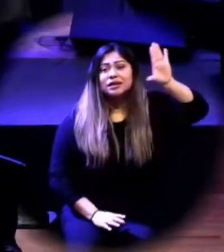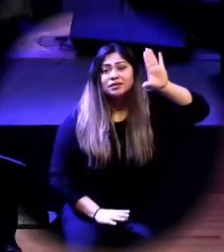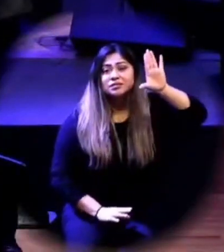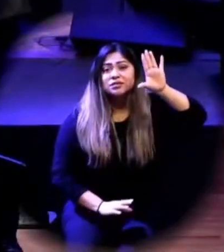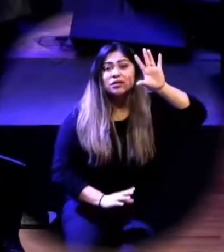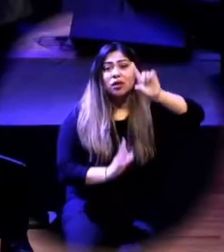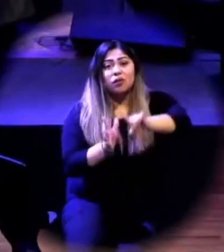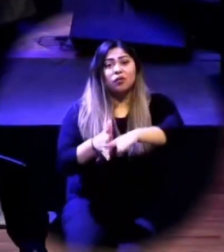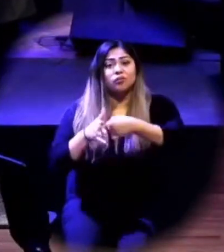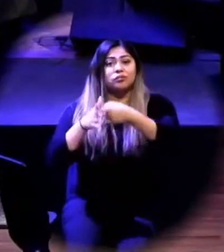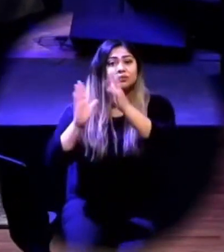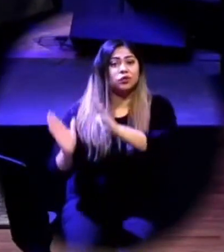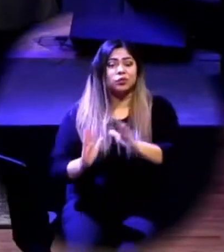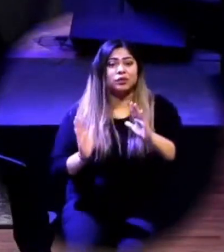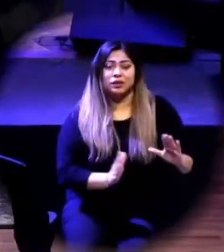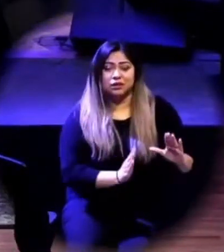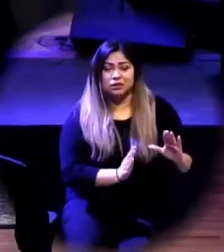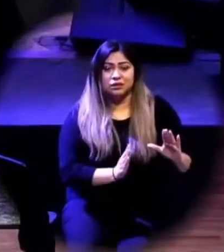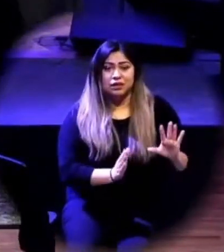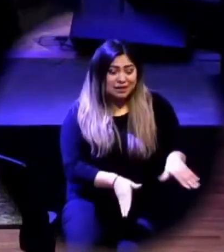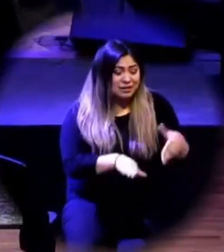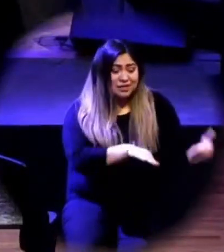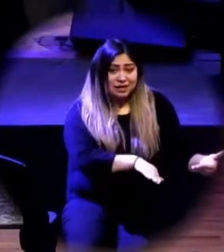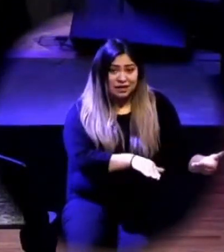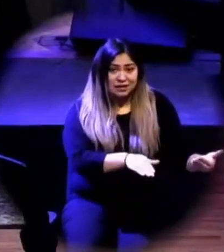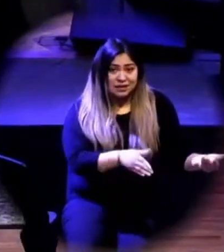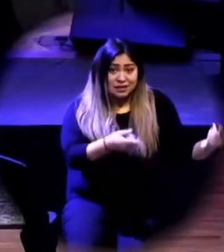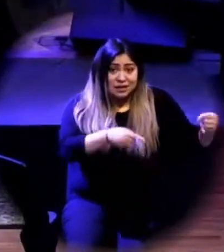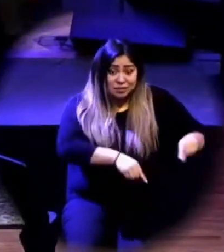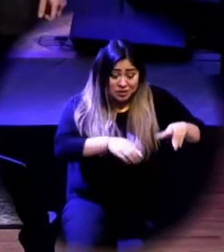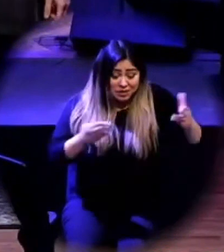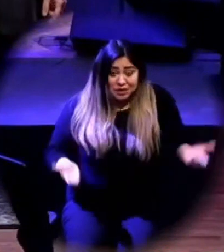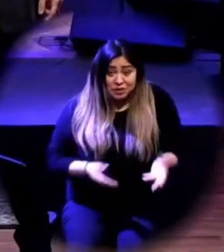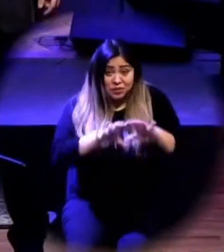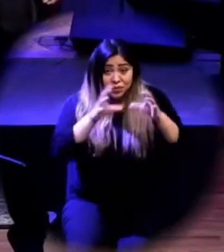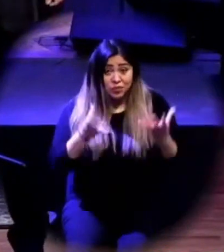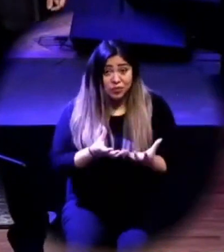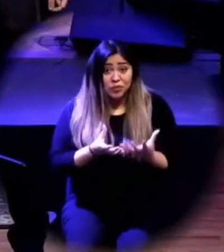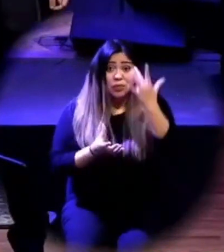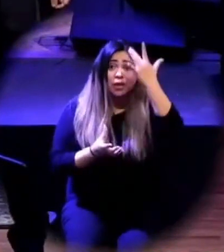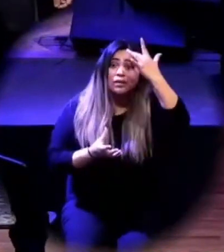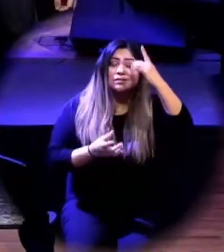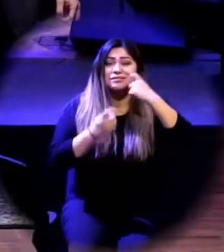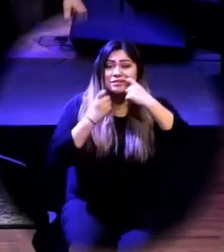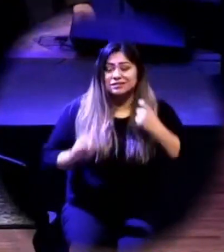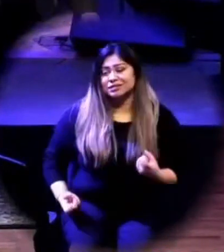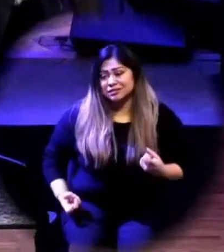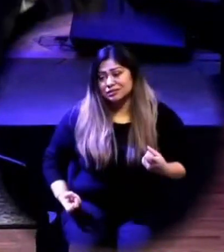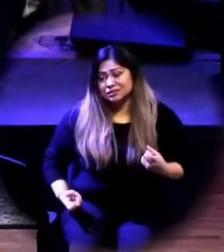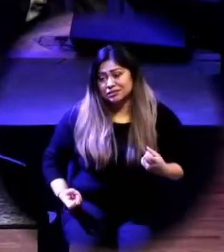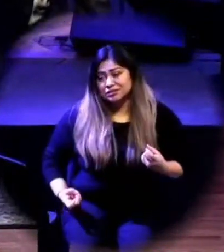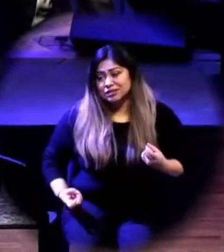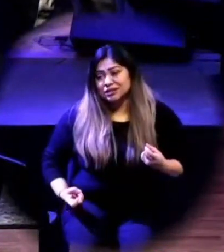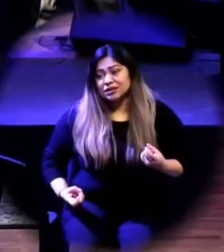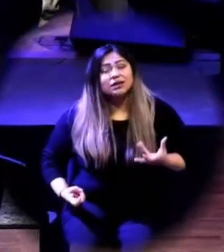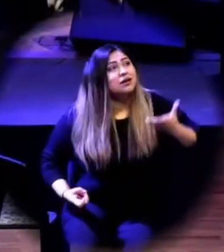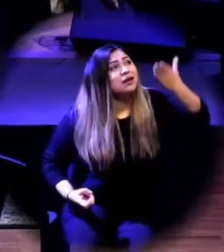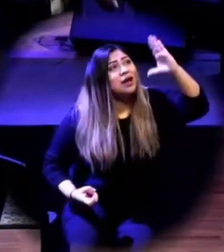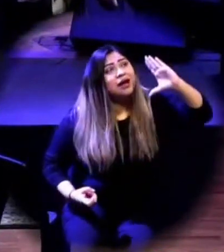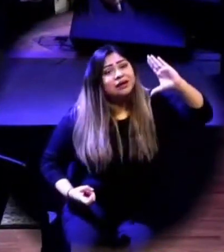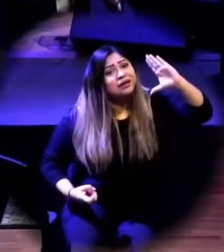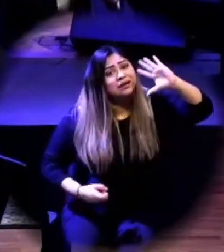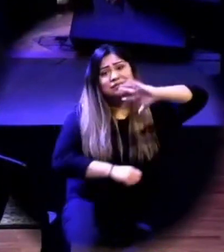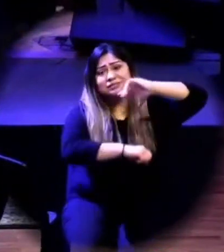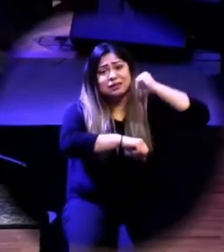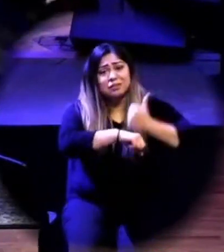that death is here because of the sin and brokenness of the world, that God instead has set eternity